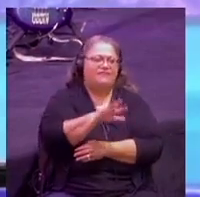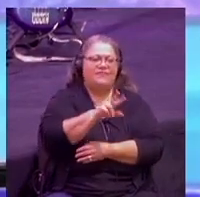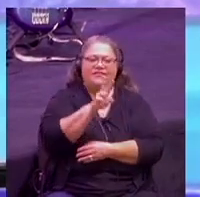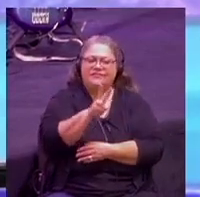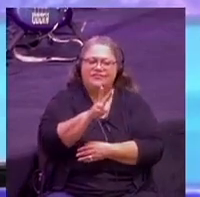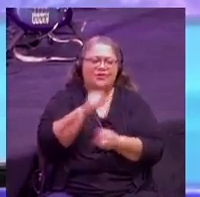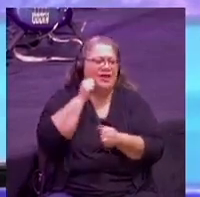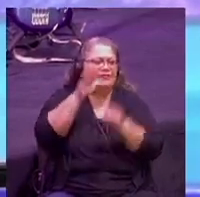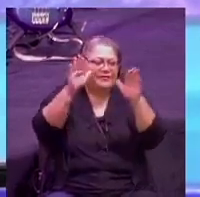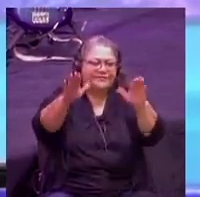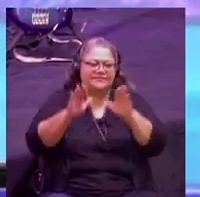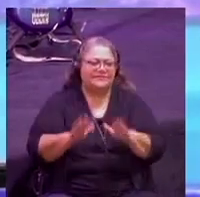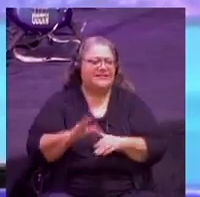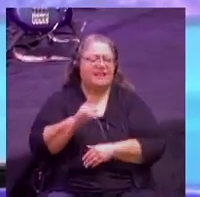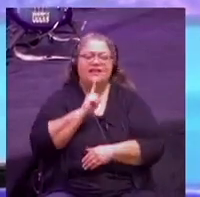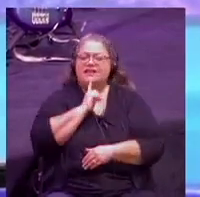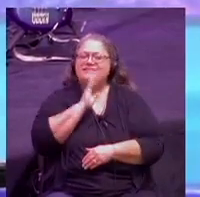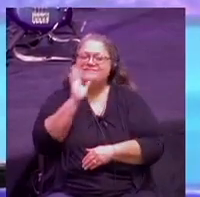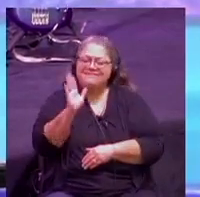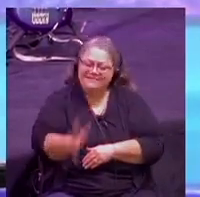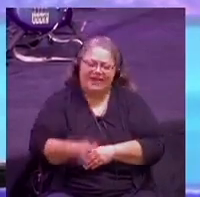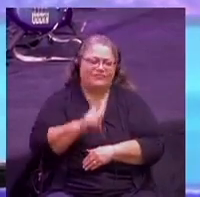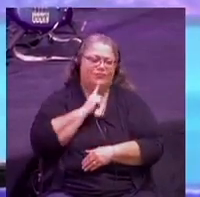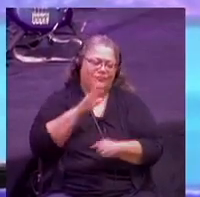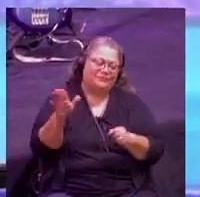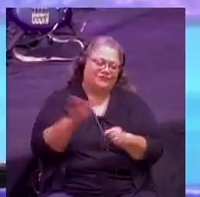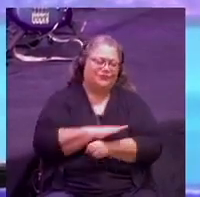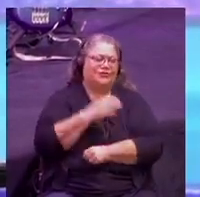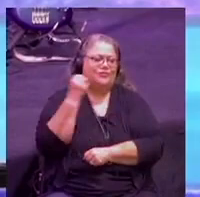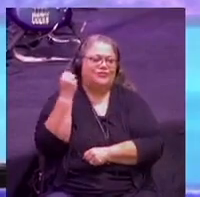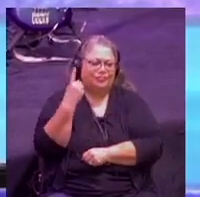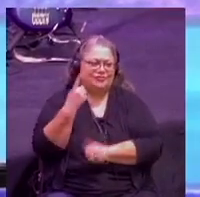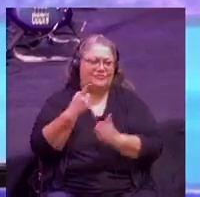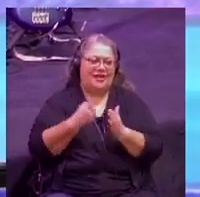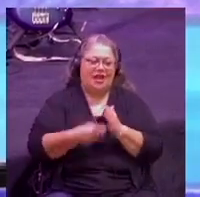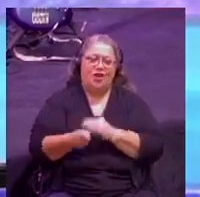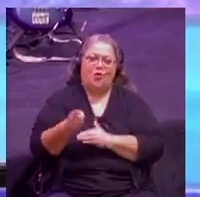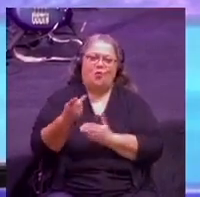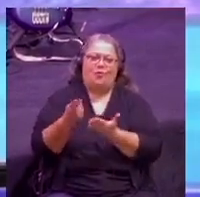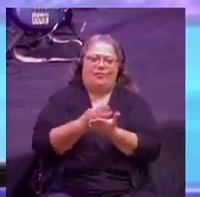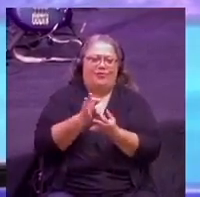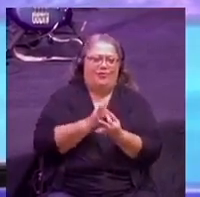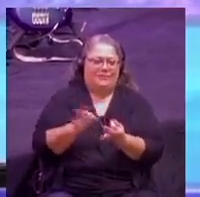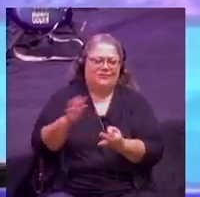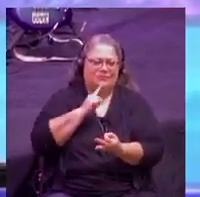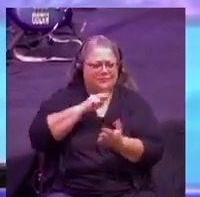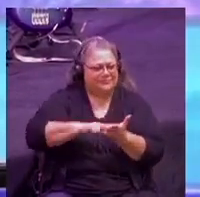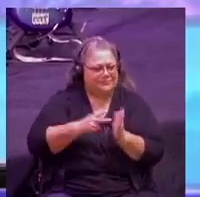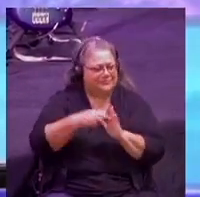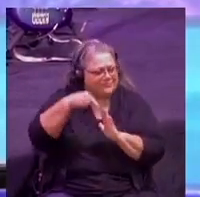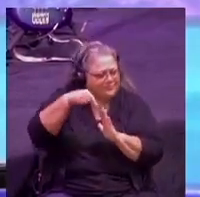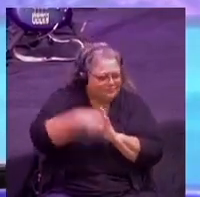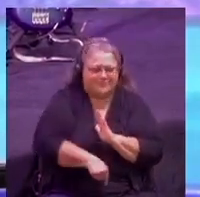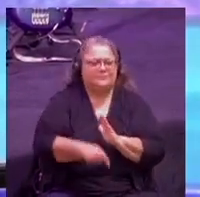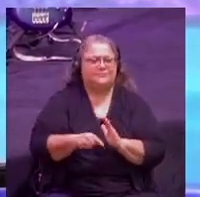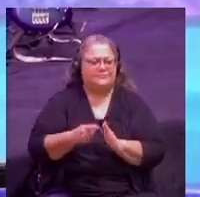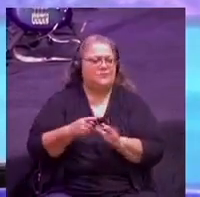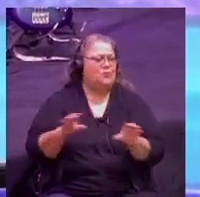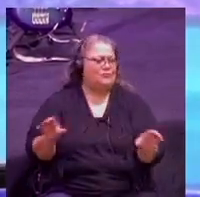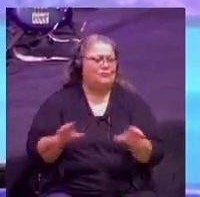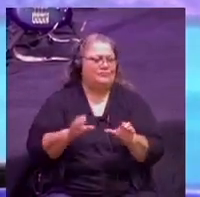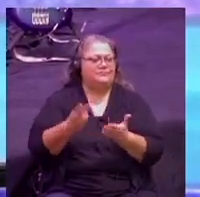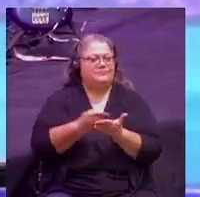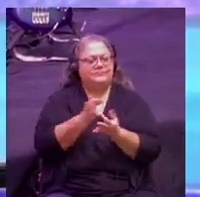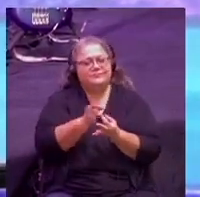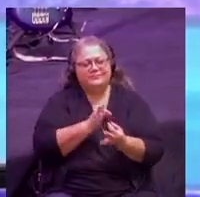year and never scratch the surface of what he is and who he is and what he does. The Holy Spirit